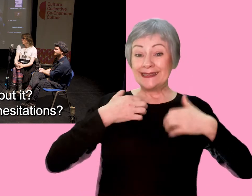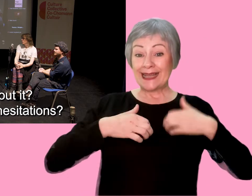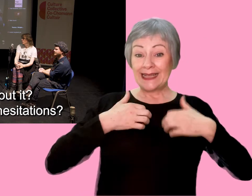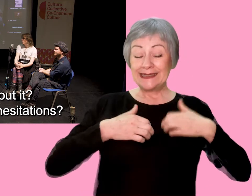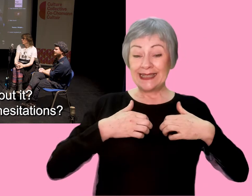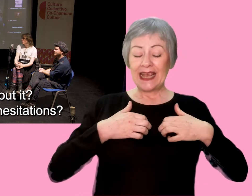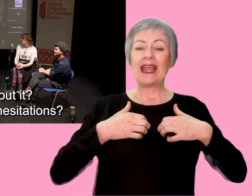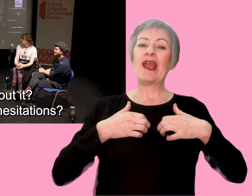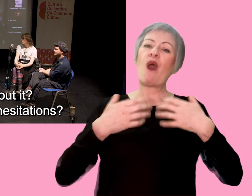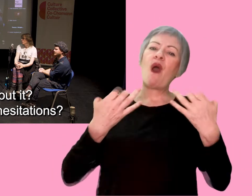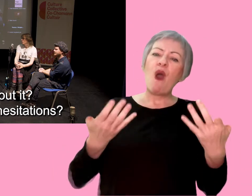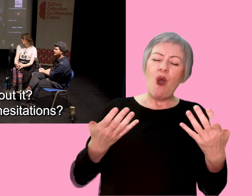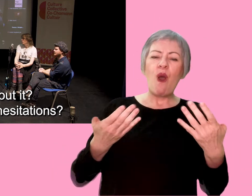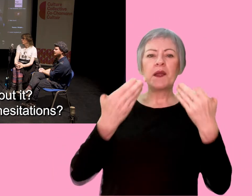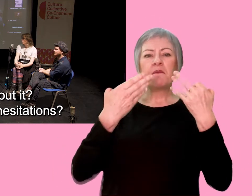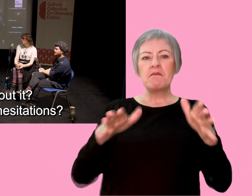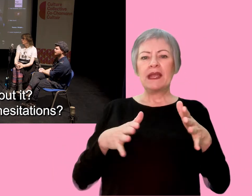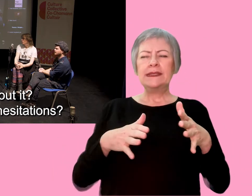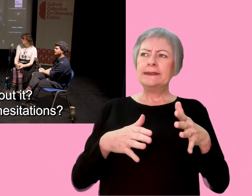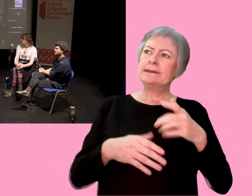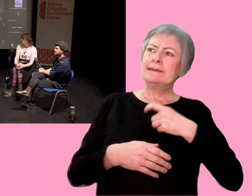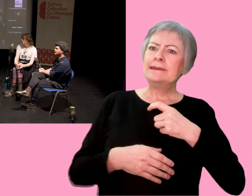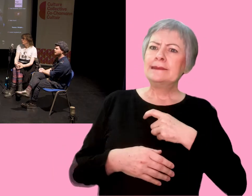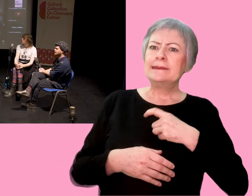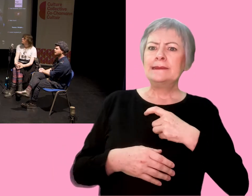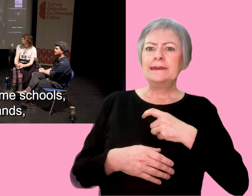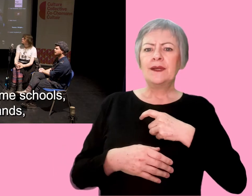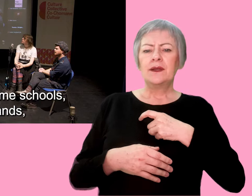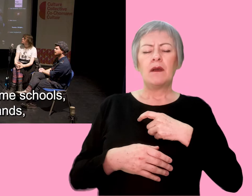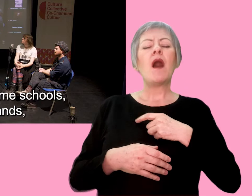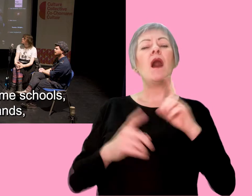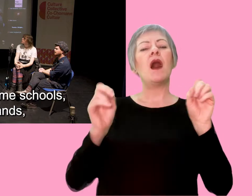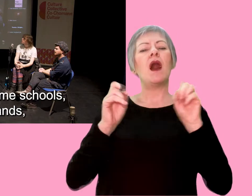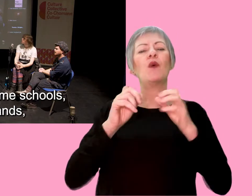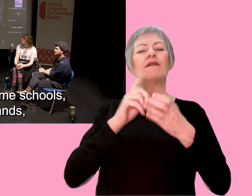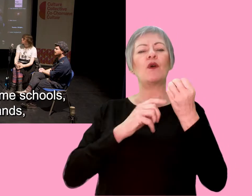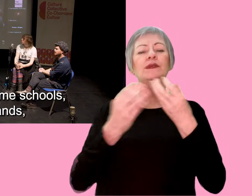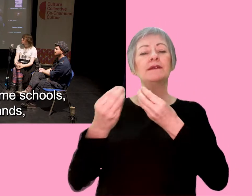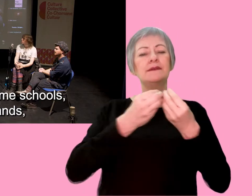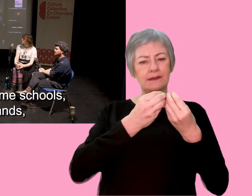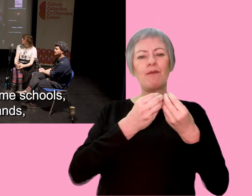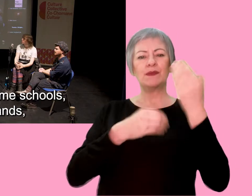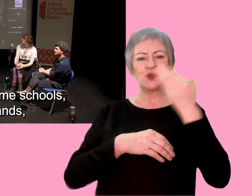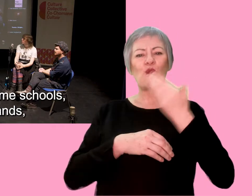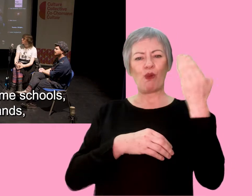about it? Or have there been kind of like any hesitation? What I've found is that some